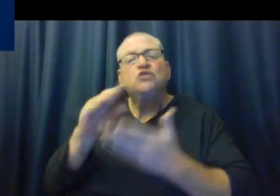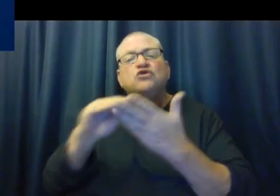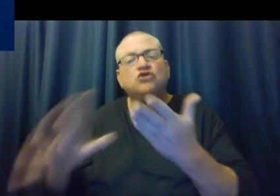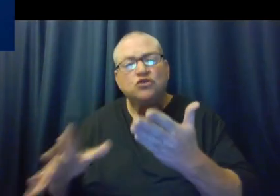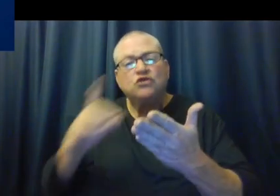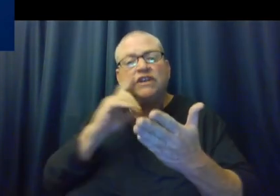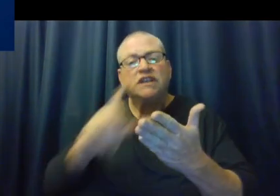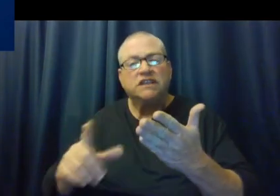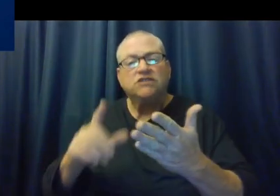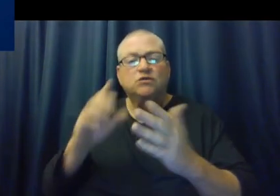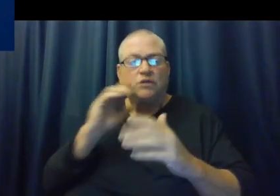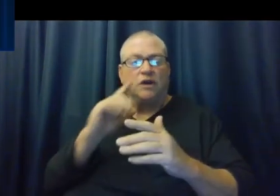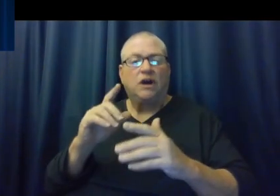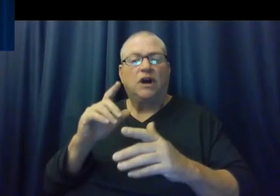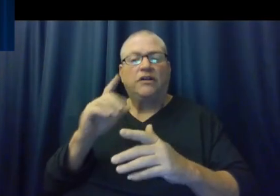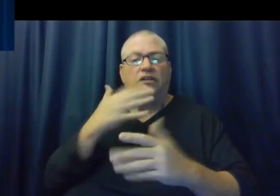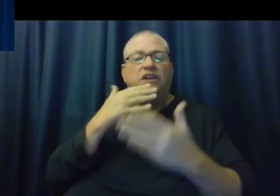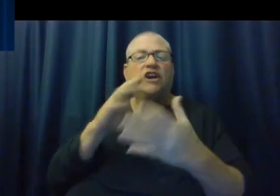Congratulations, Veronica.